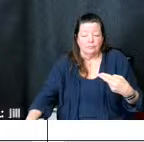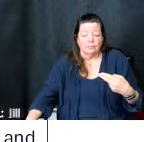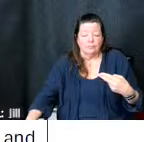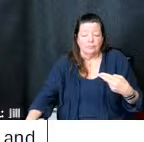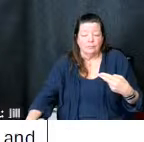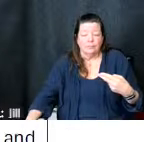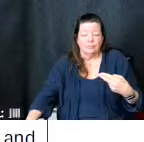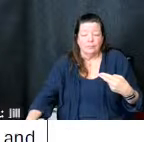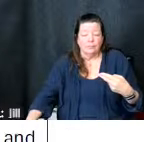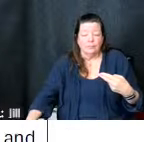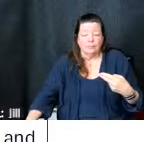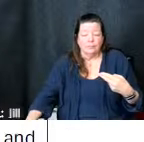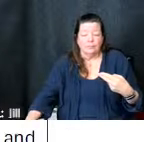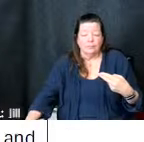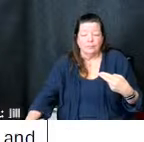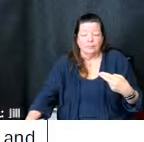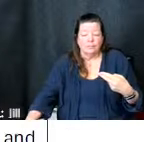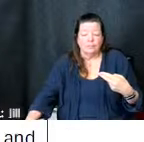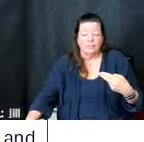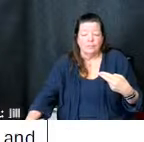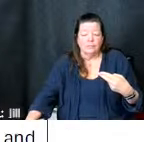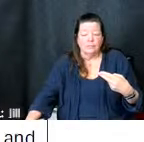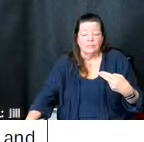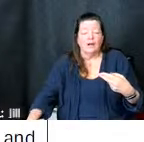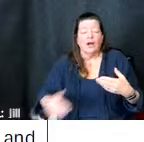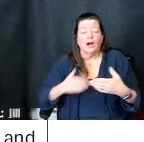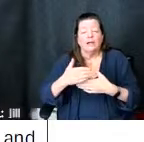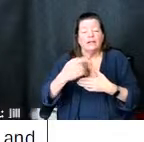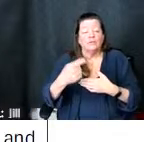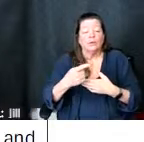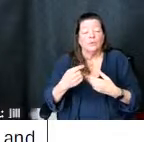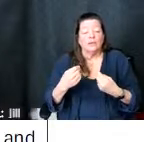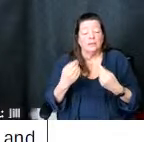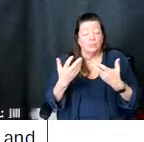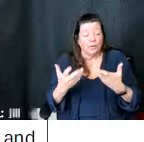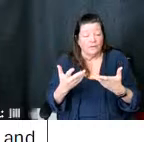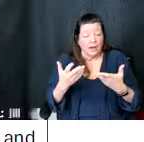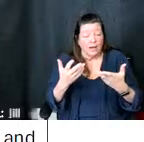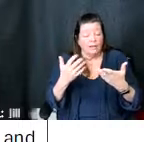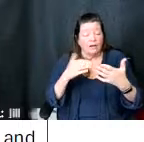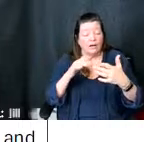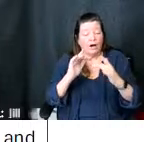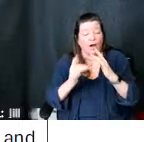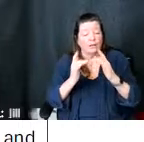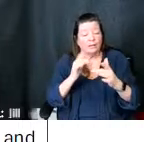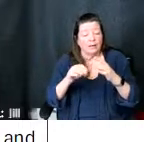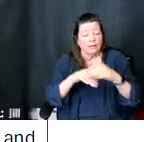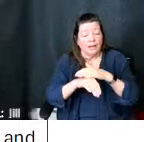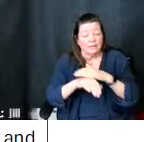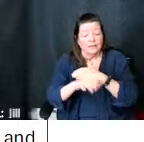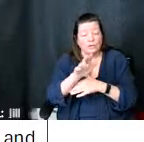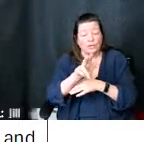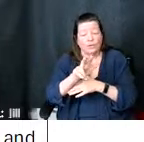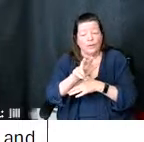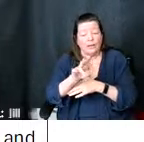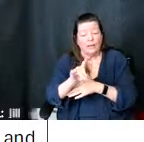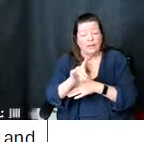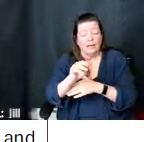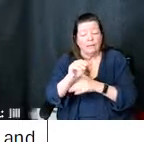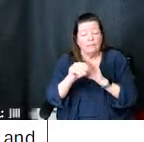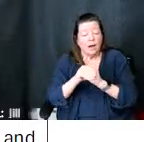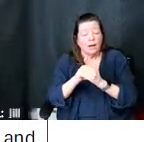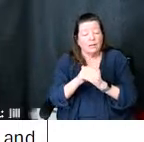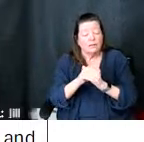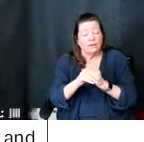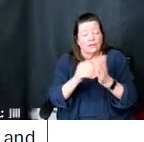Okay, and so our next one reads, provide online access to 3D models of the program to aid in visual understanding